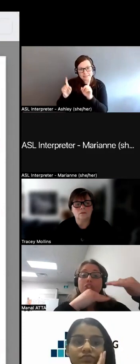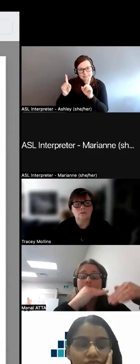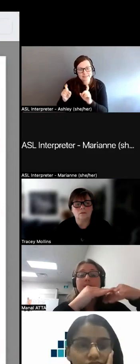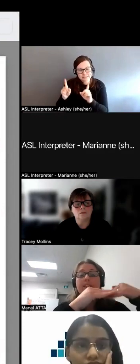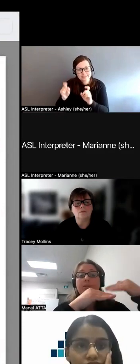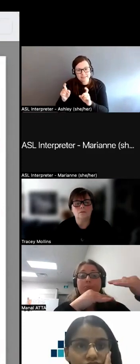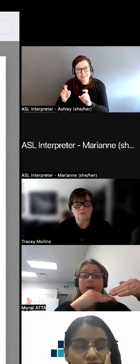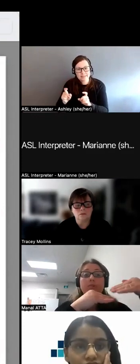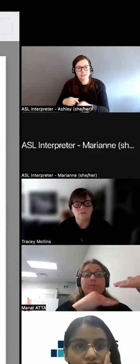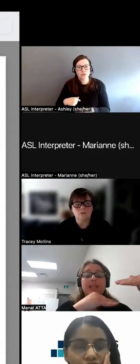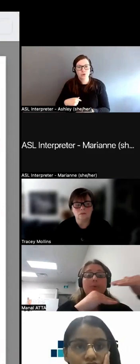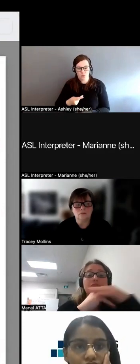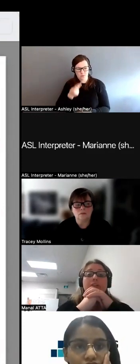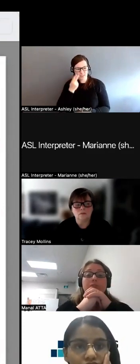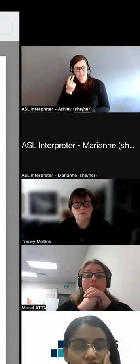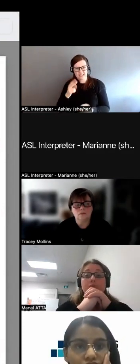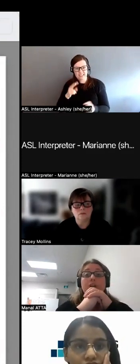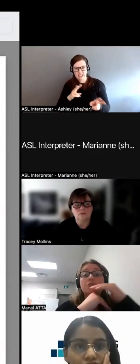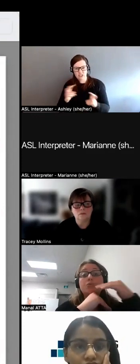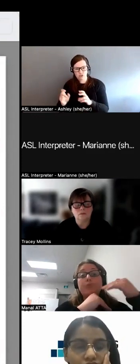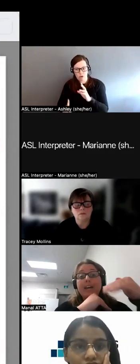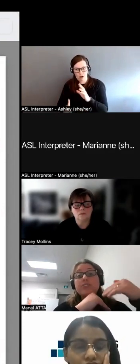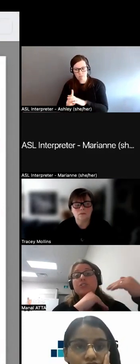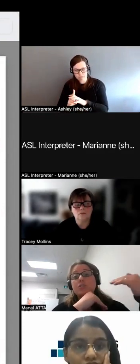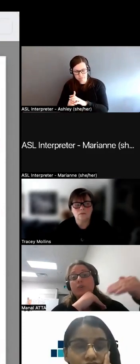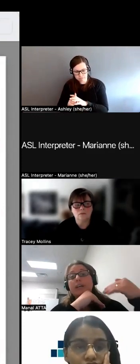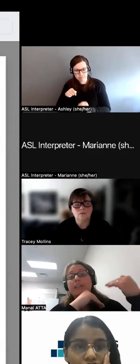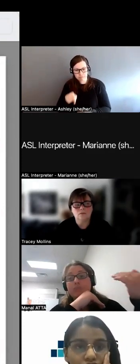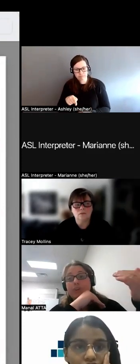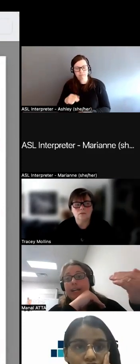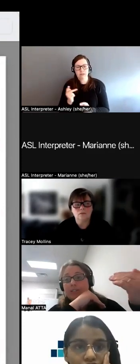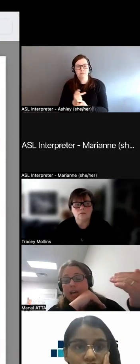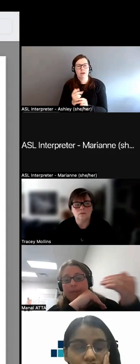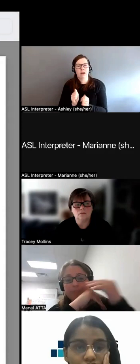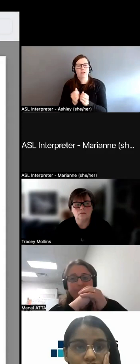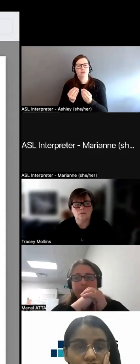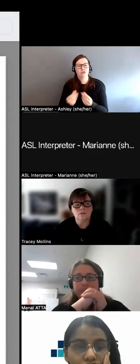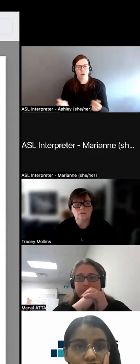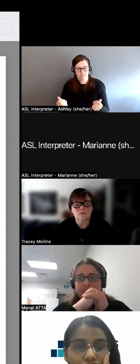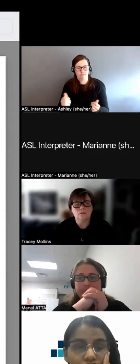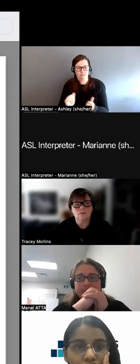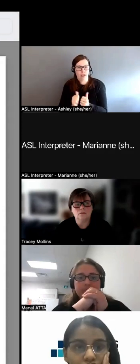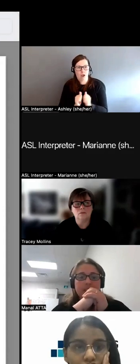the issues and the problems that we started to face during the training time.